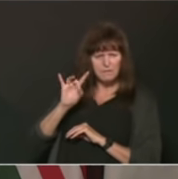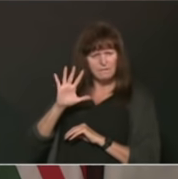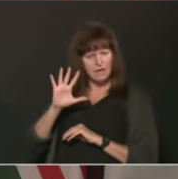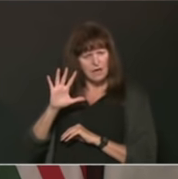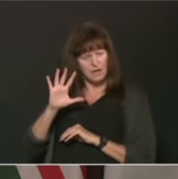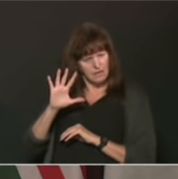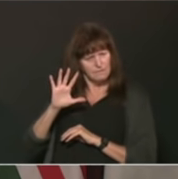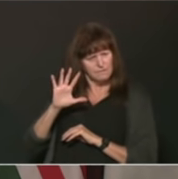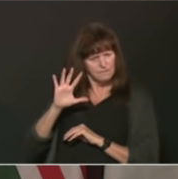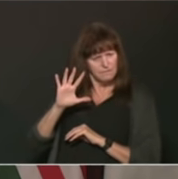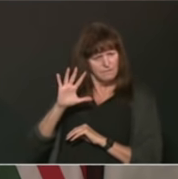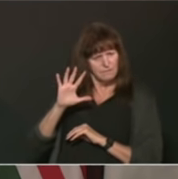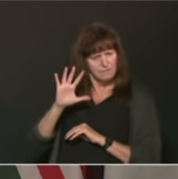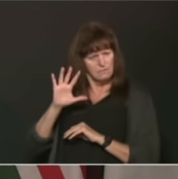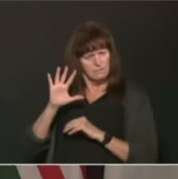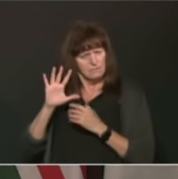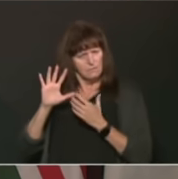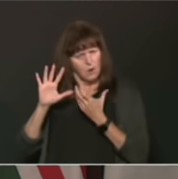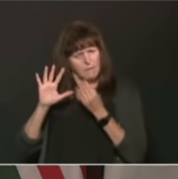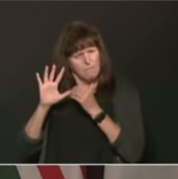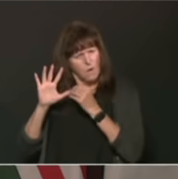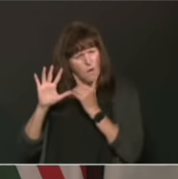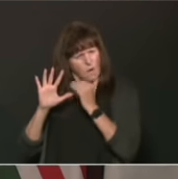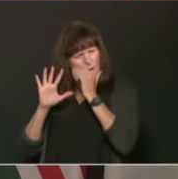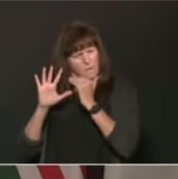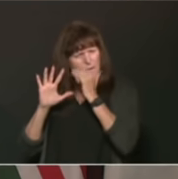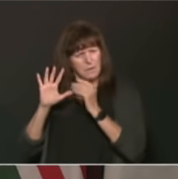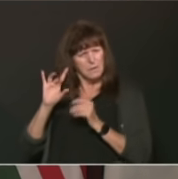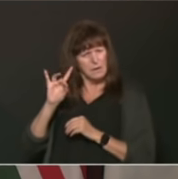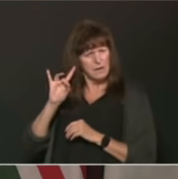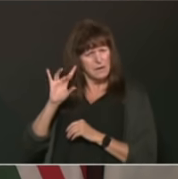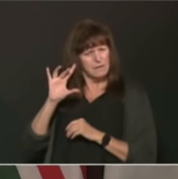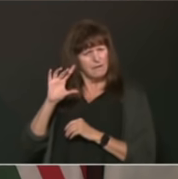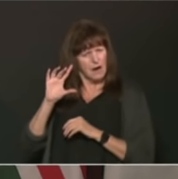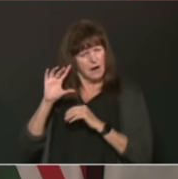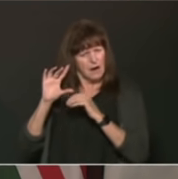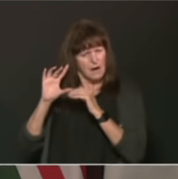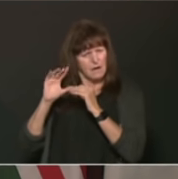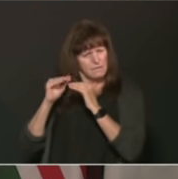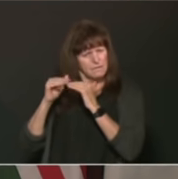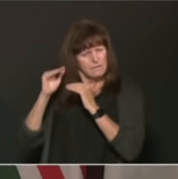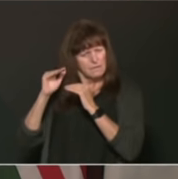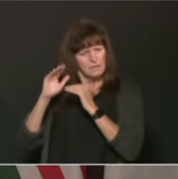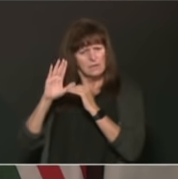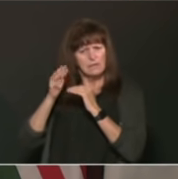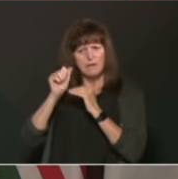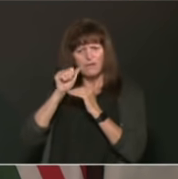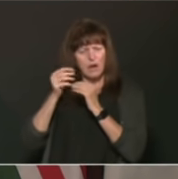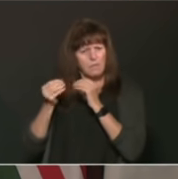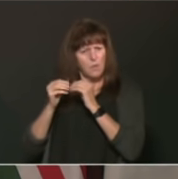but that number seems to be increasing day by day. Thanks, everyone.